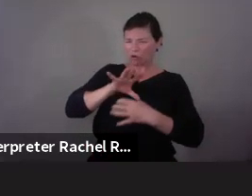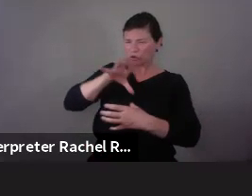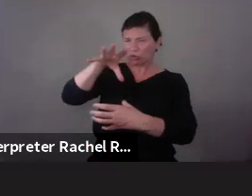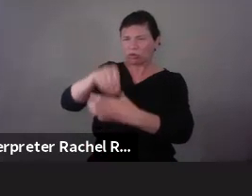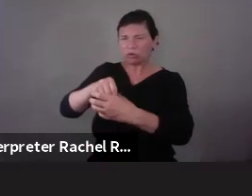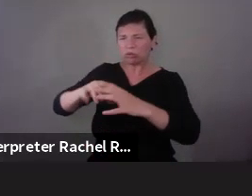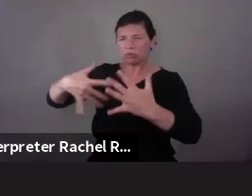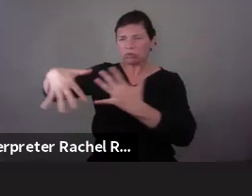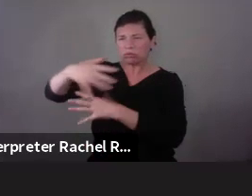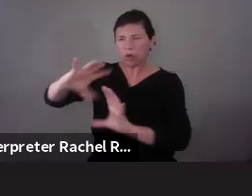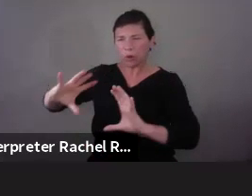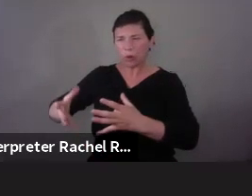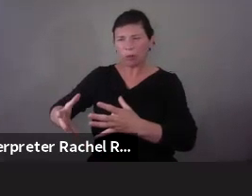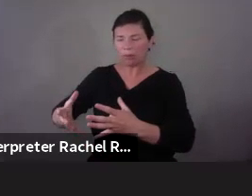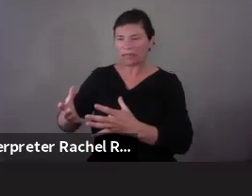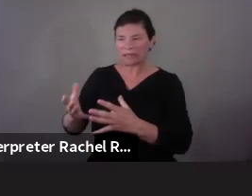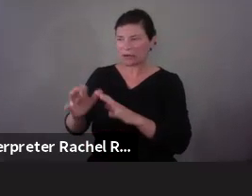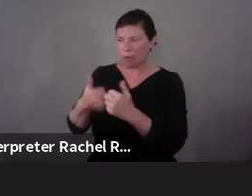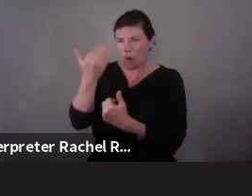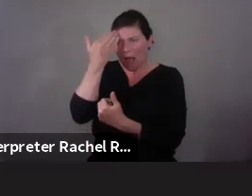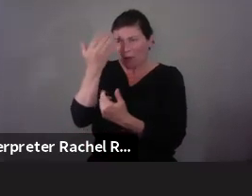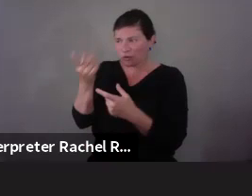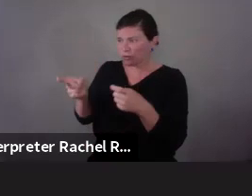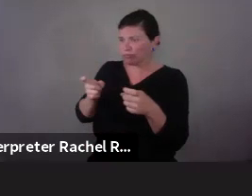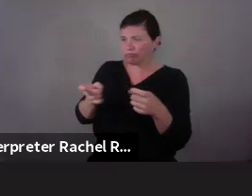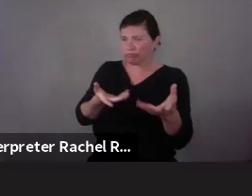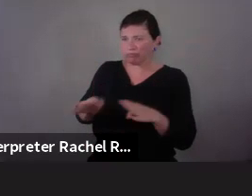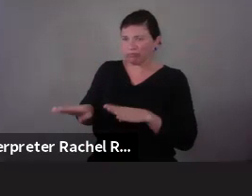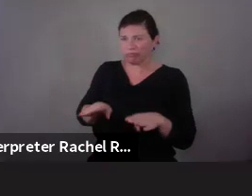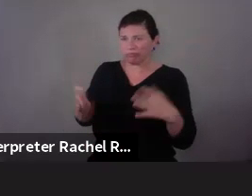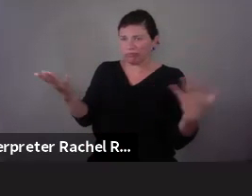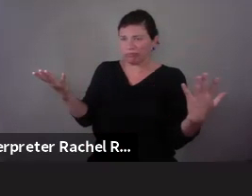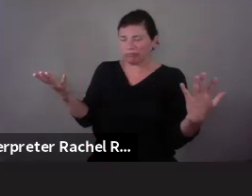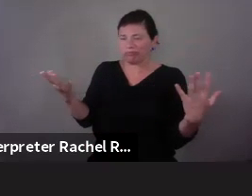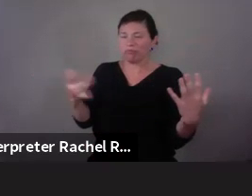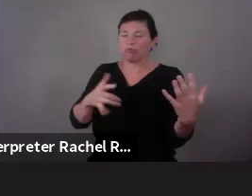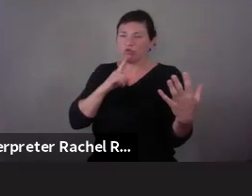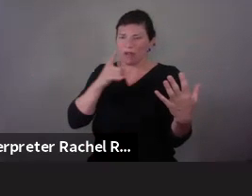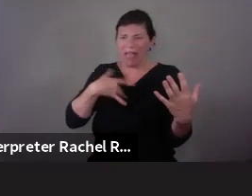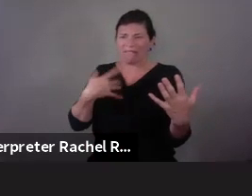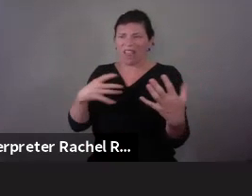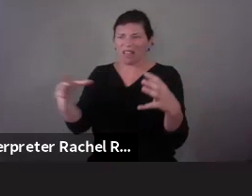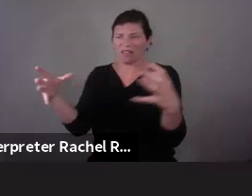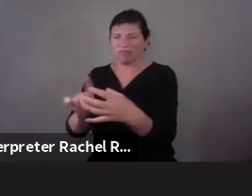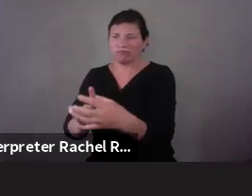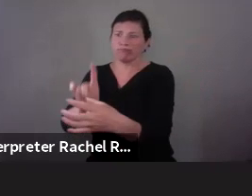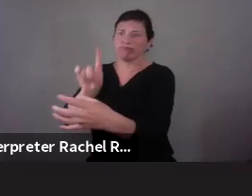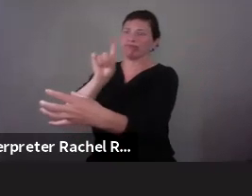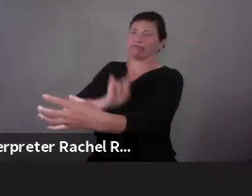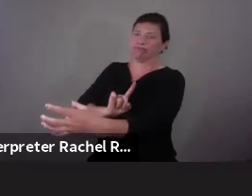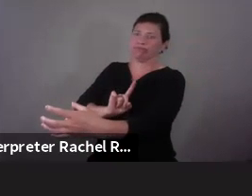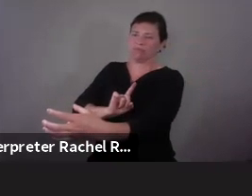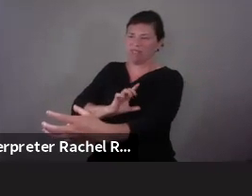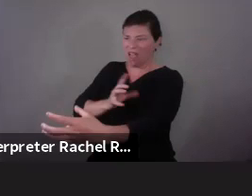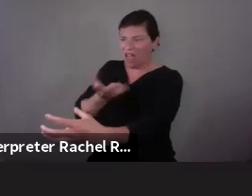to be a part of the group, but I was pretty much an outcast because I couldn't relate.